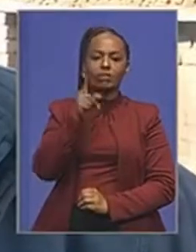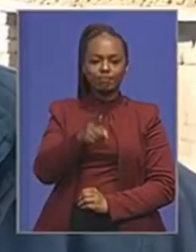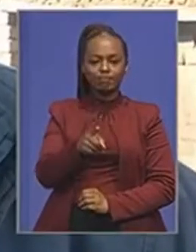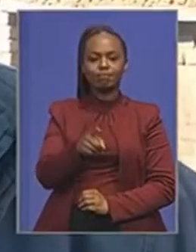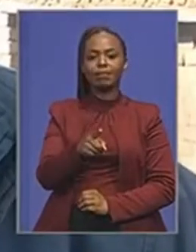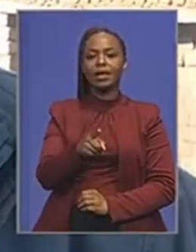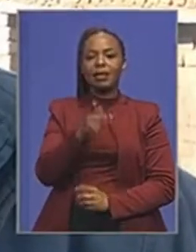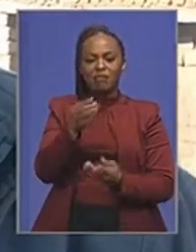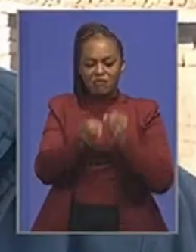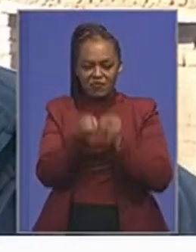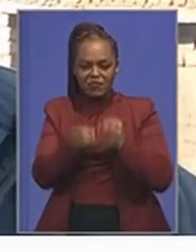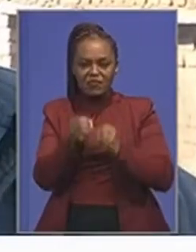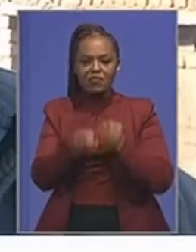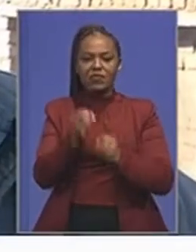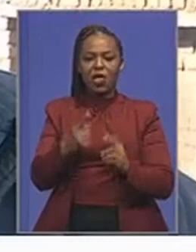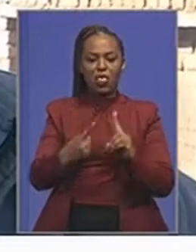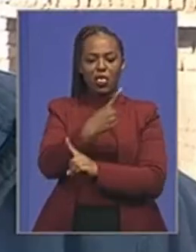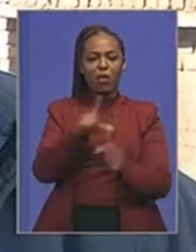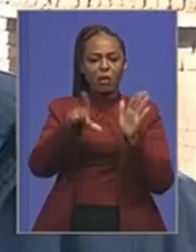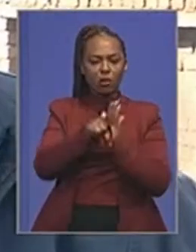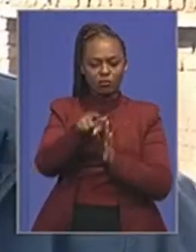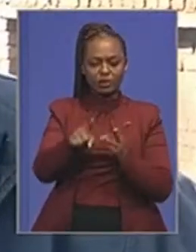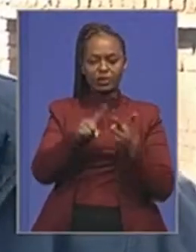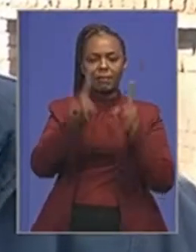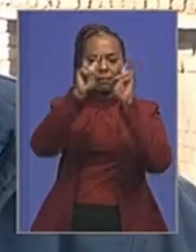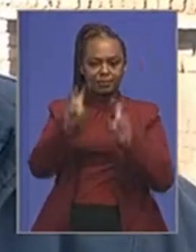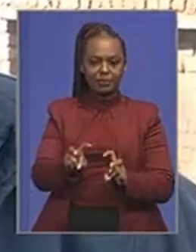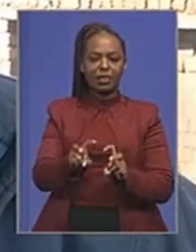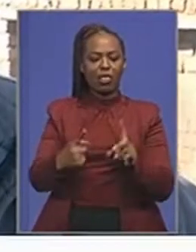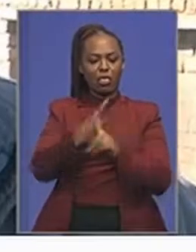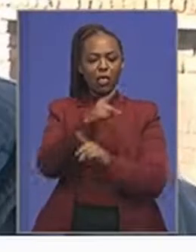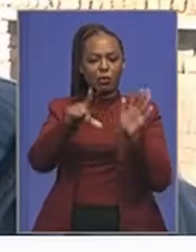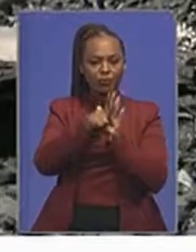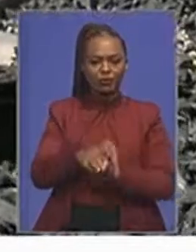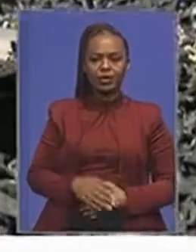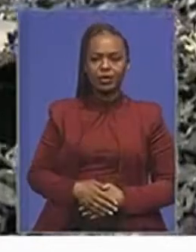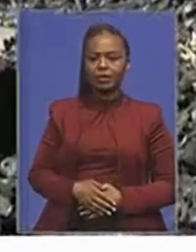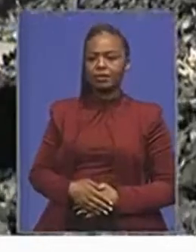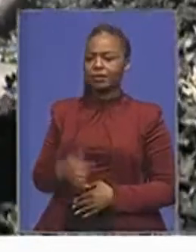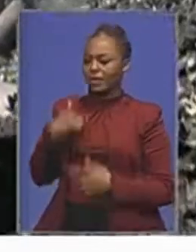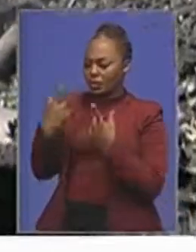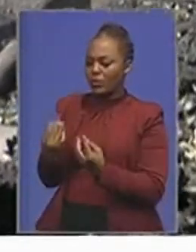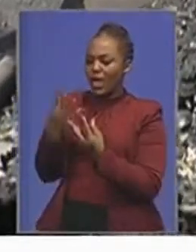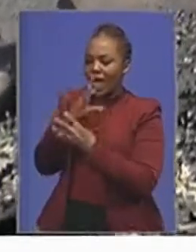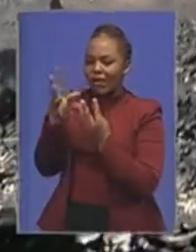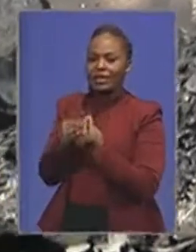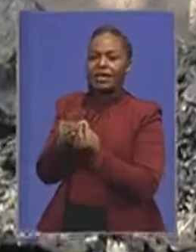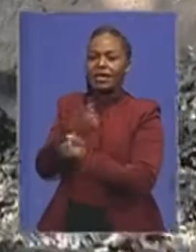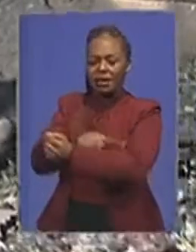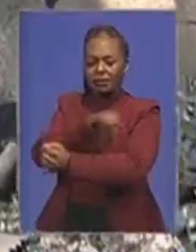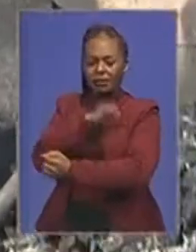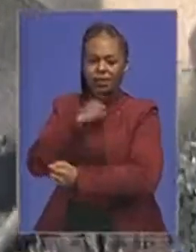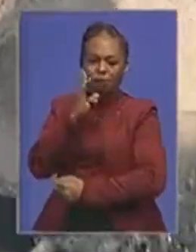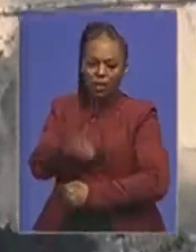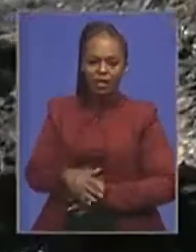I'll do anything that's in my capacity, I'll do it. They didn't find his legs and his arms. They